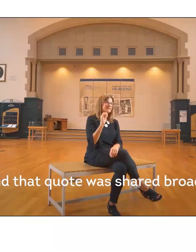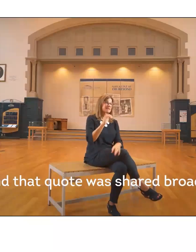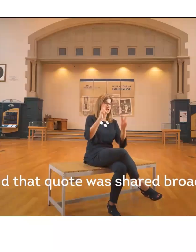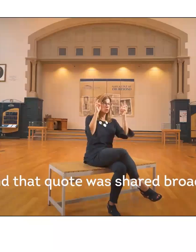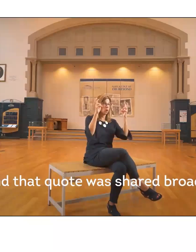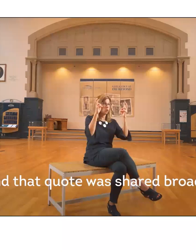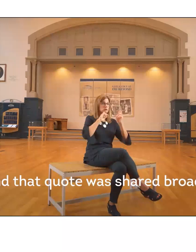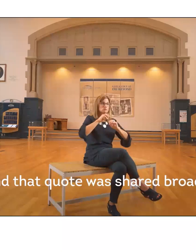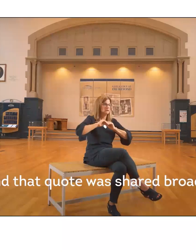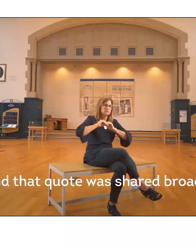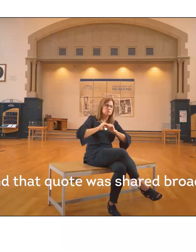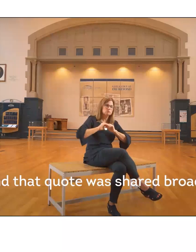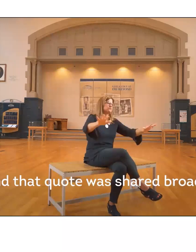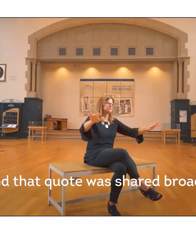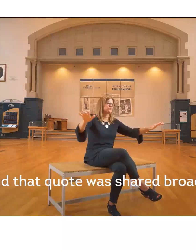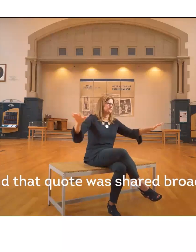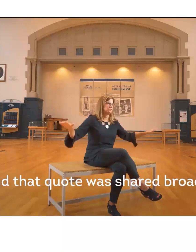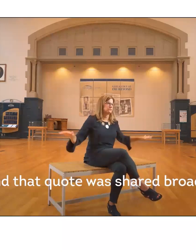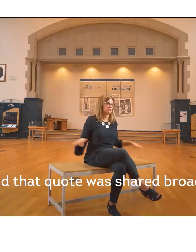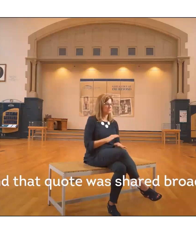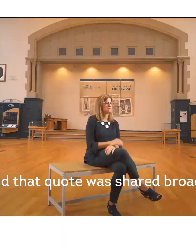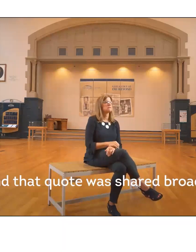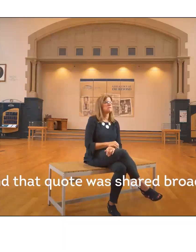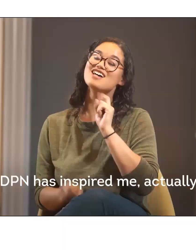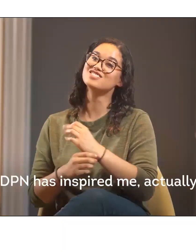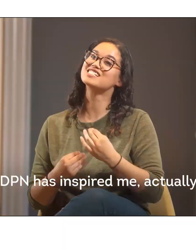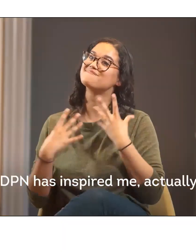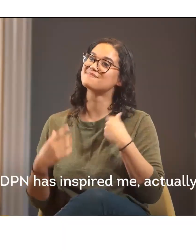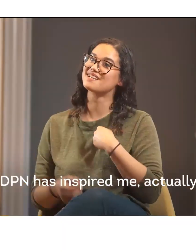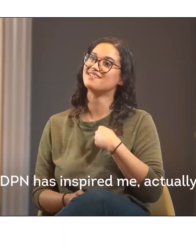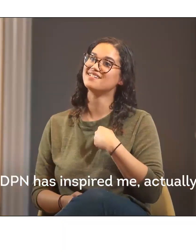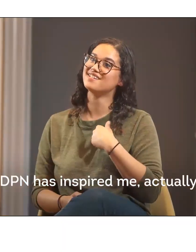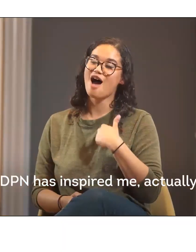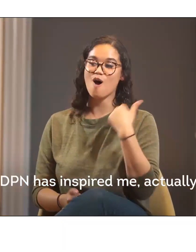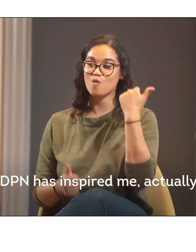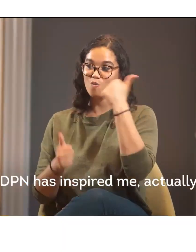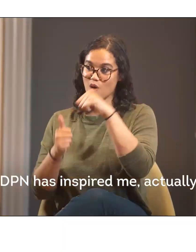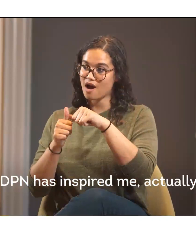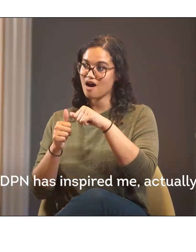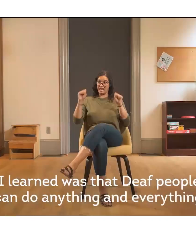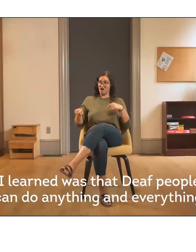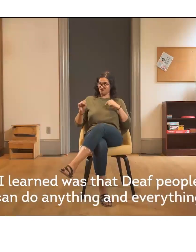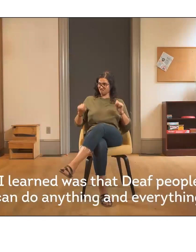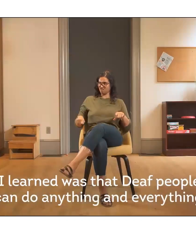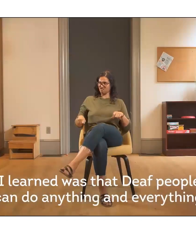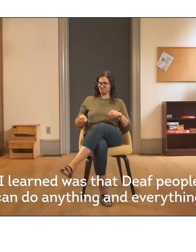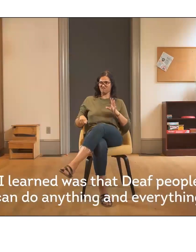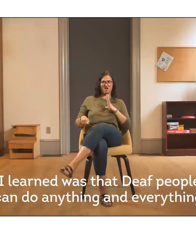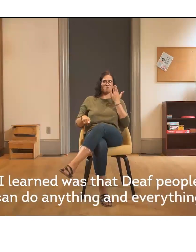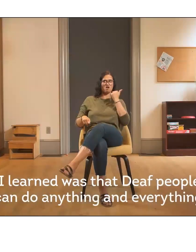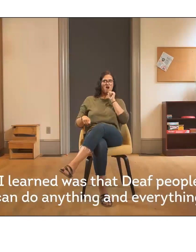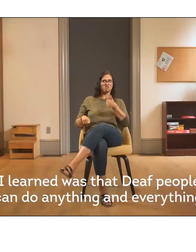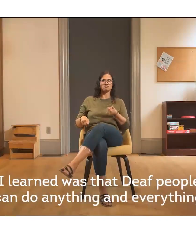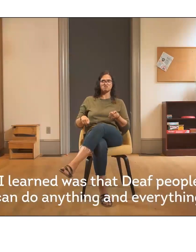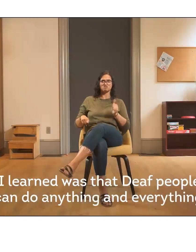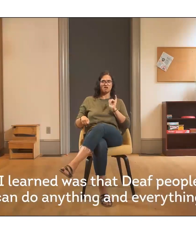that quote was shared broadly. DPN has inspired me, actually. What I learned was that